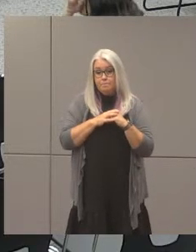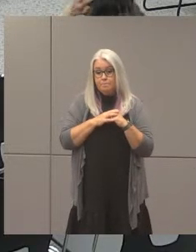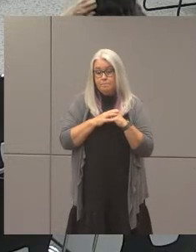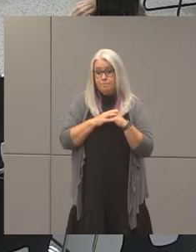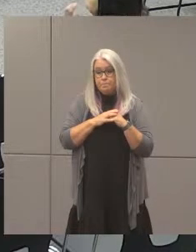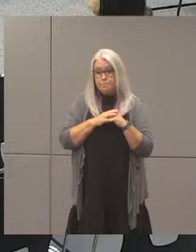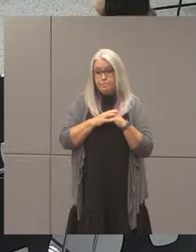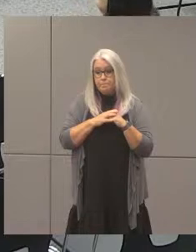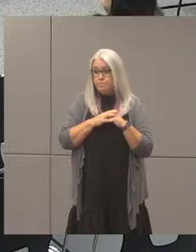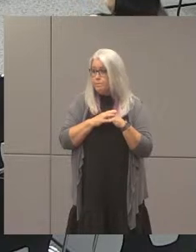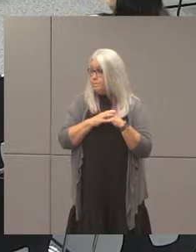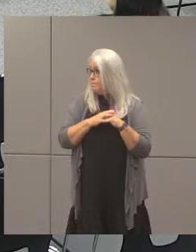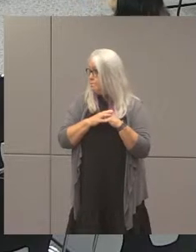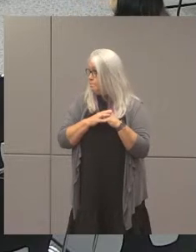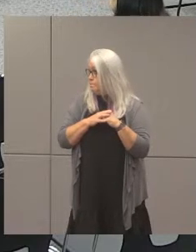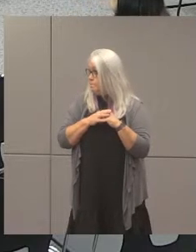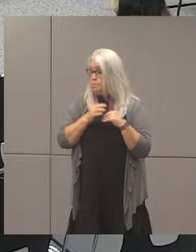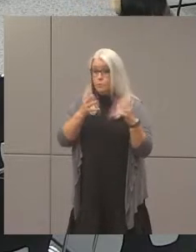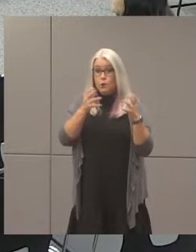Would you want other language?